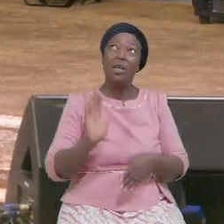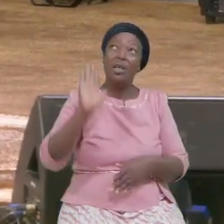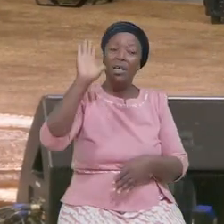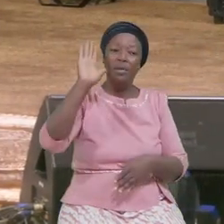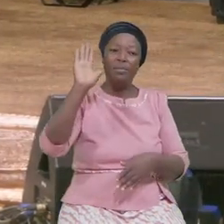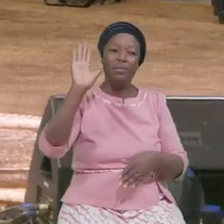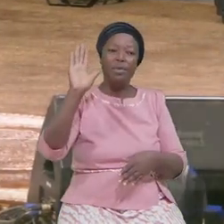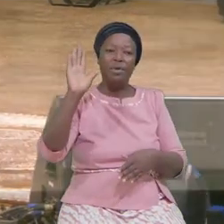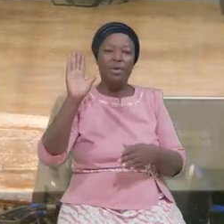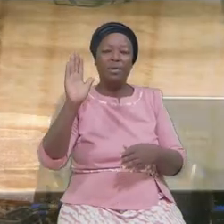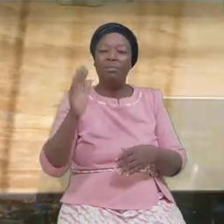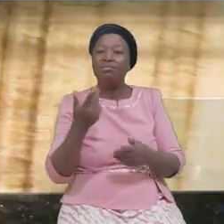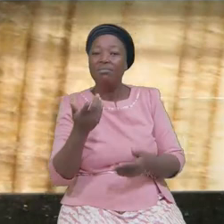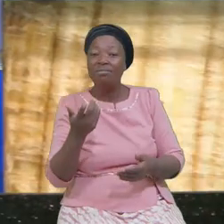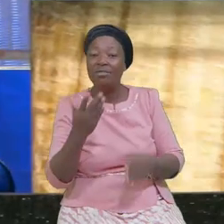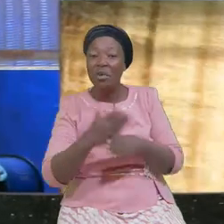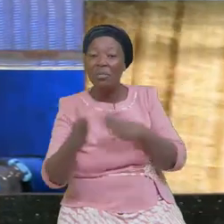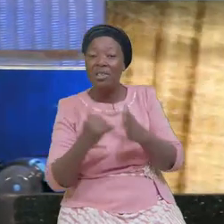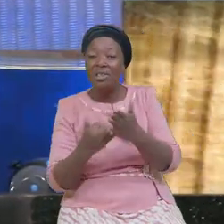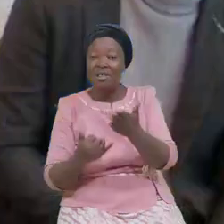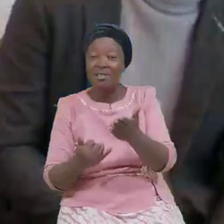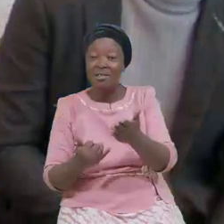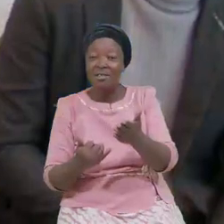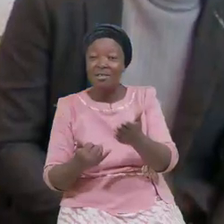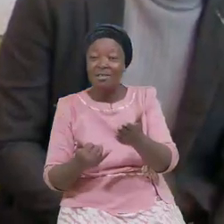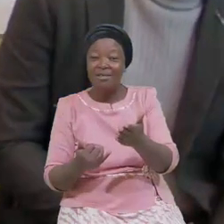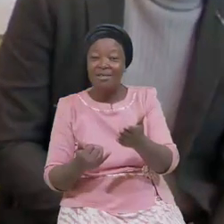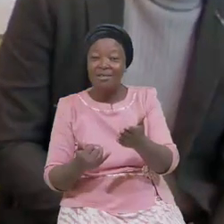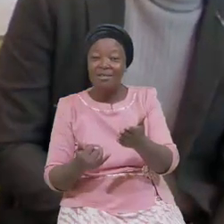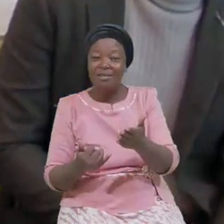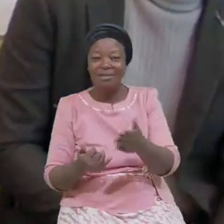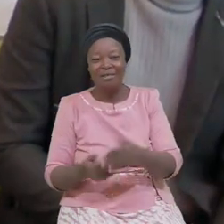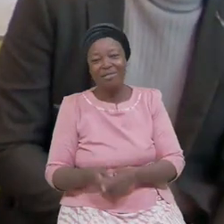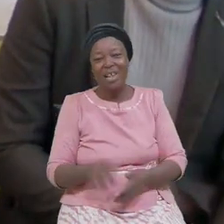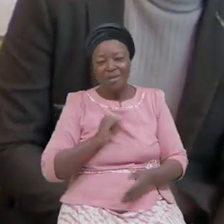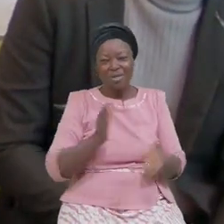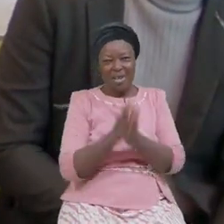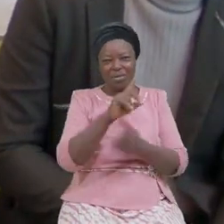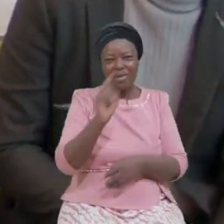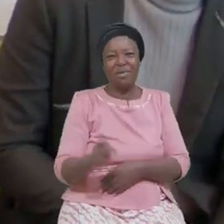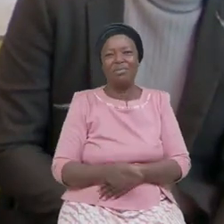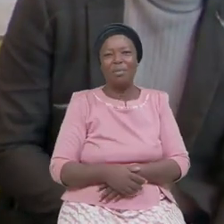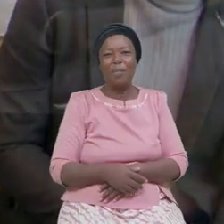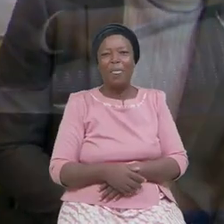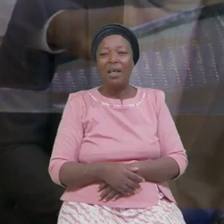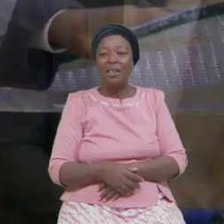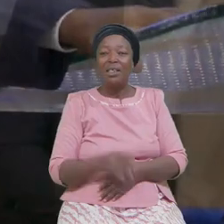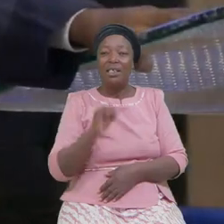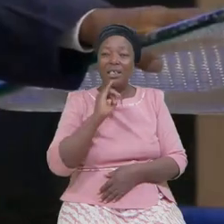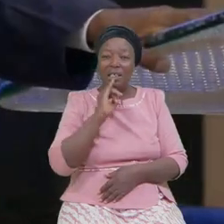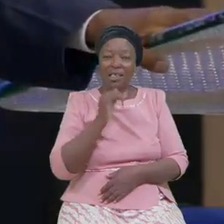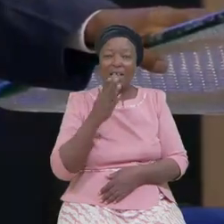him. Tell me. Let me ask you. Is there any full